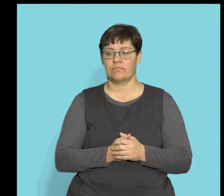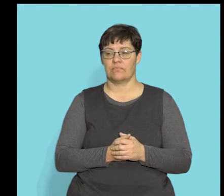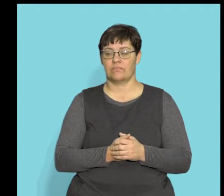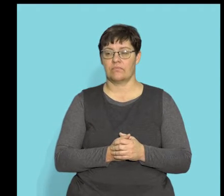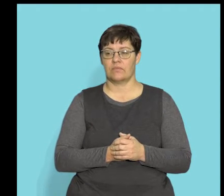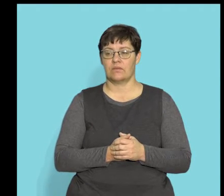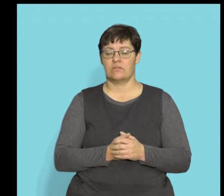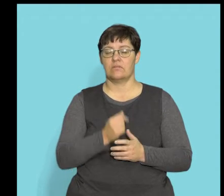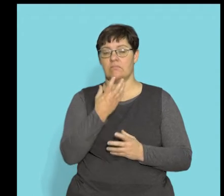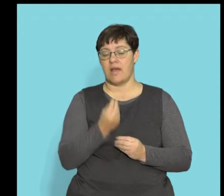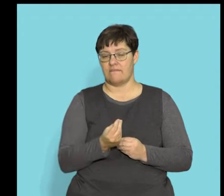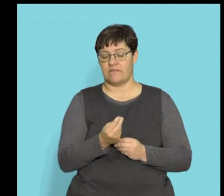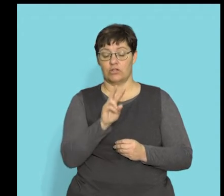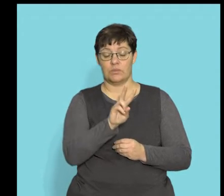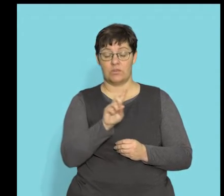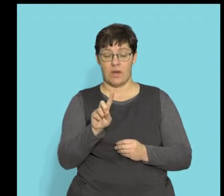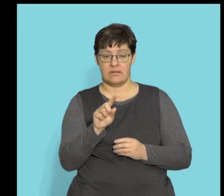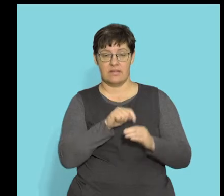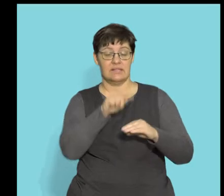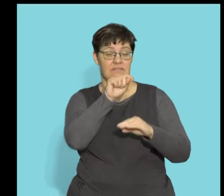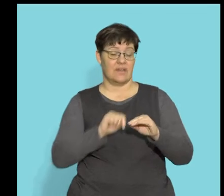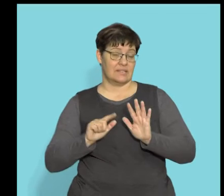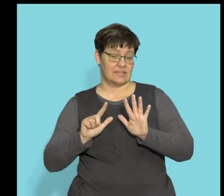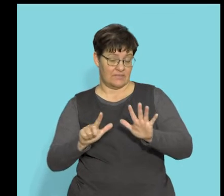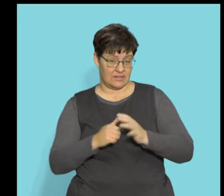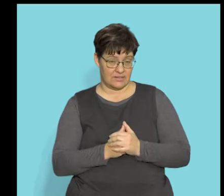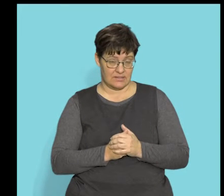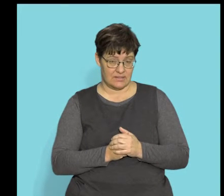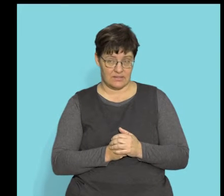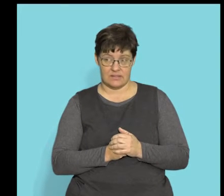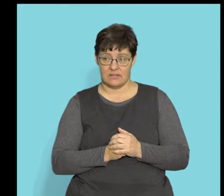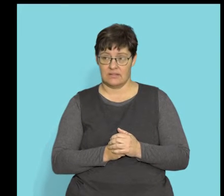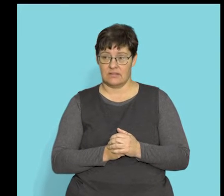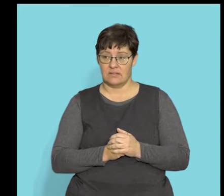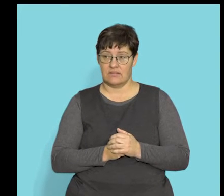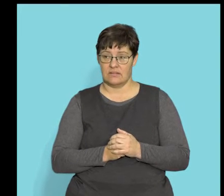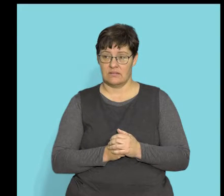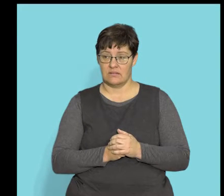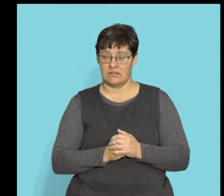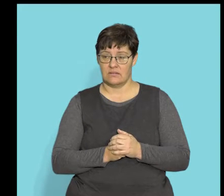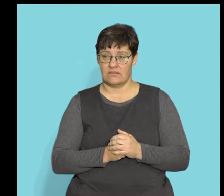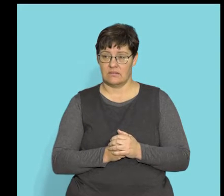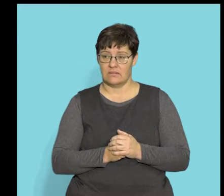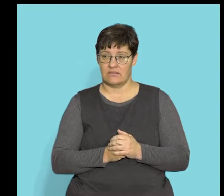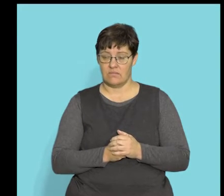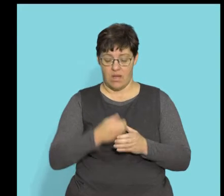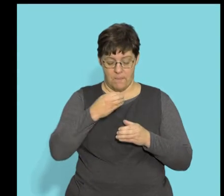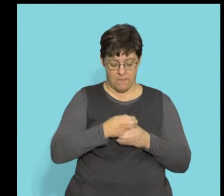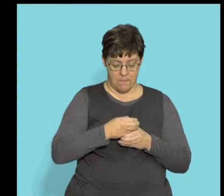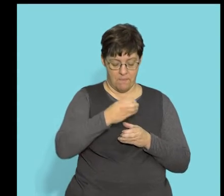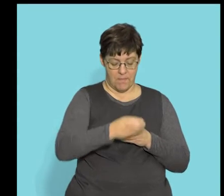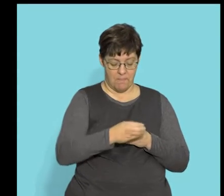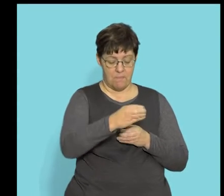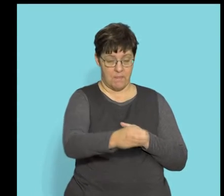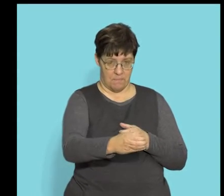width. So we're going to have 21 centimeters, but the cans are being packed